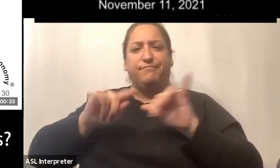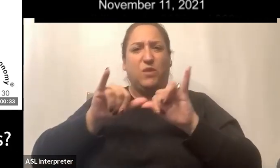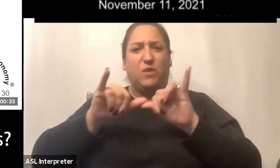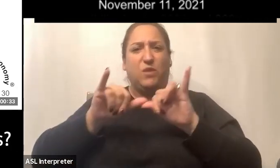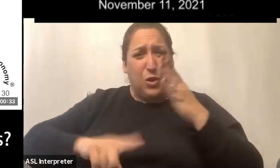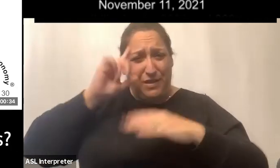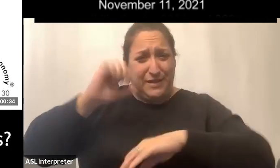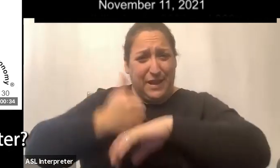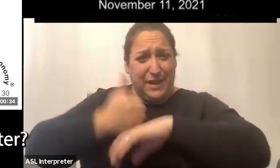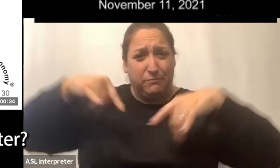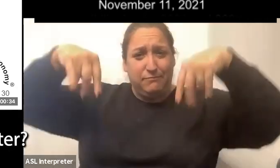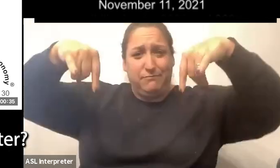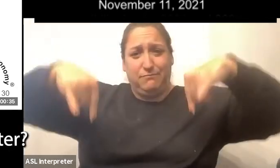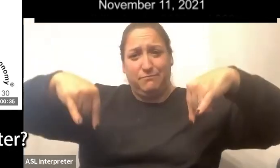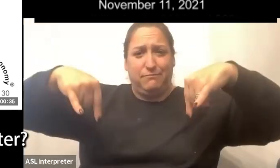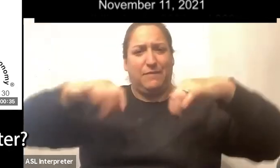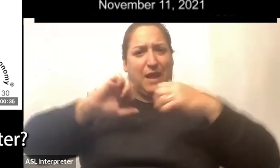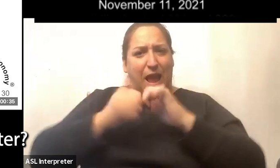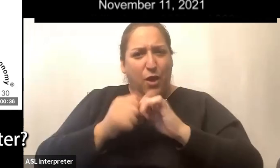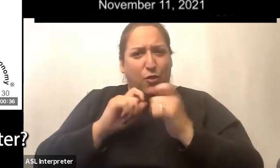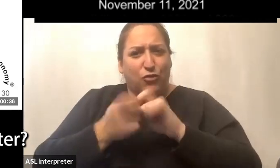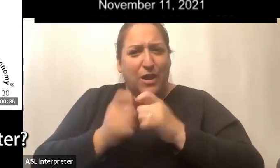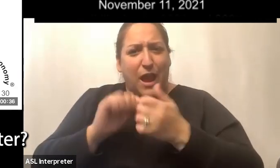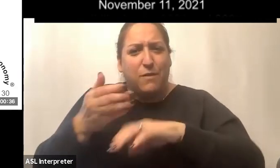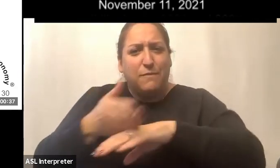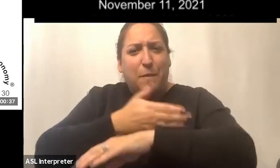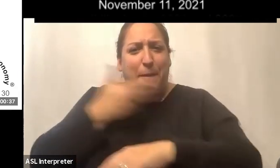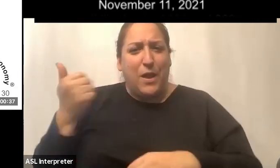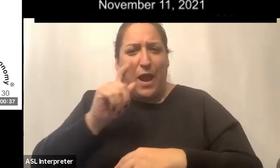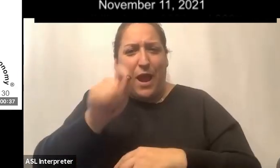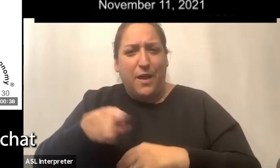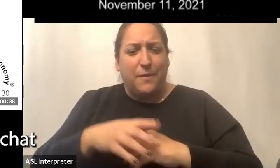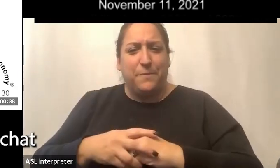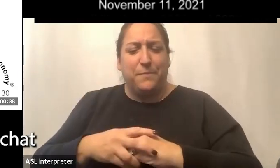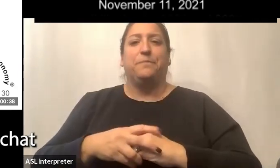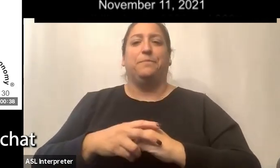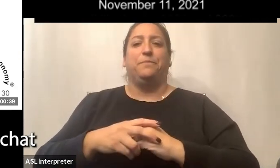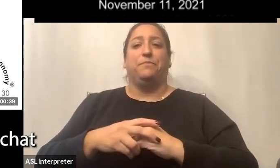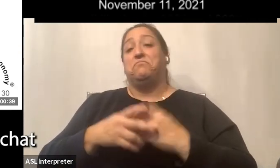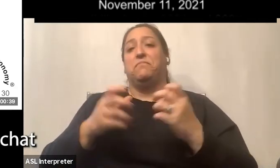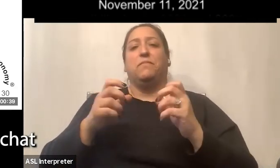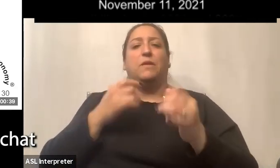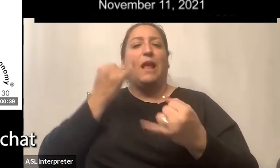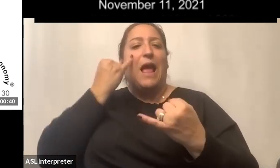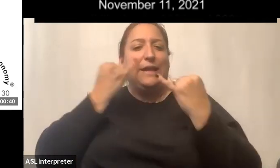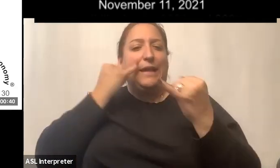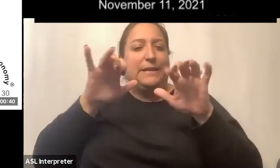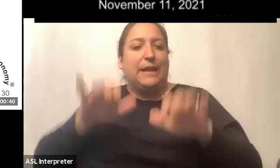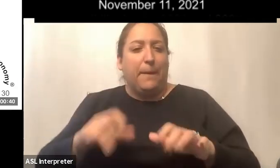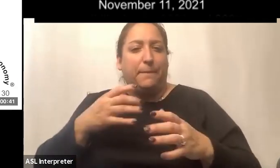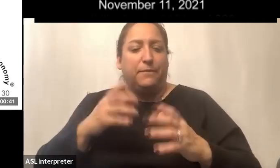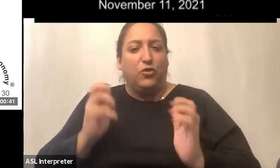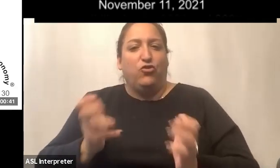How would you change this? How could you make this better? You can put some ideas in the chat, and